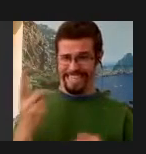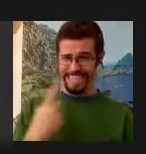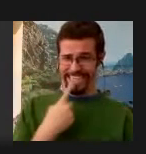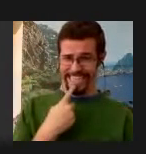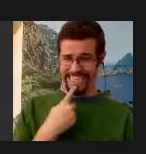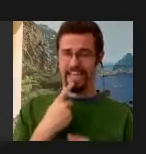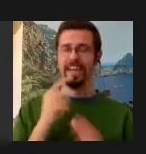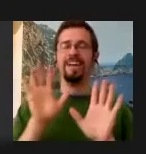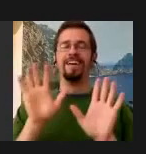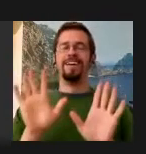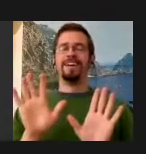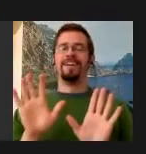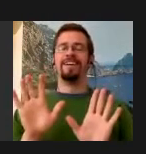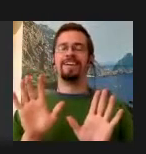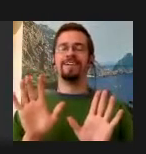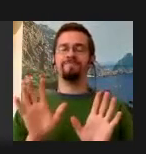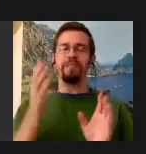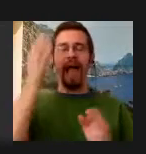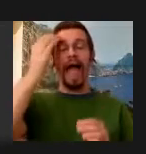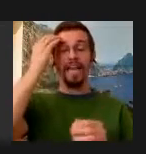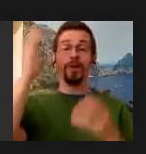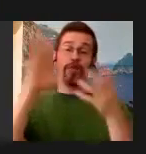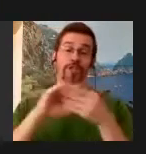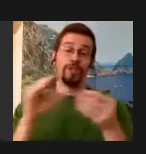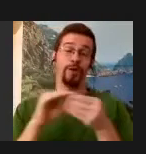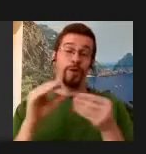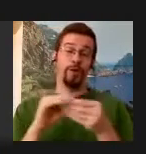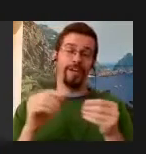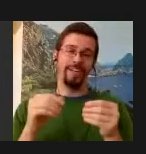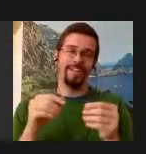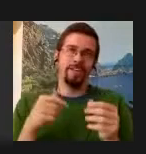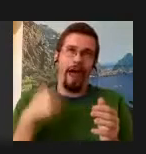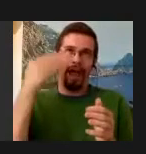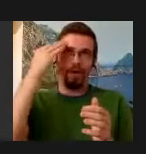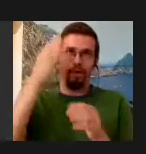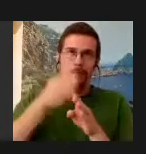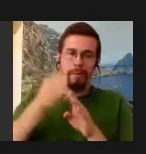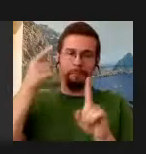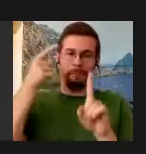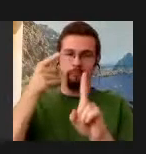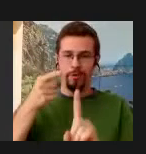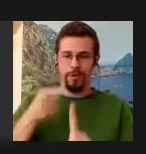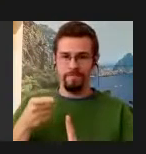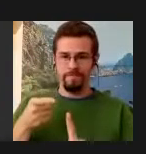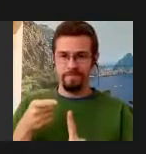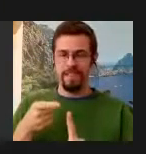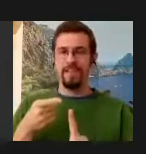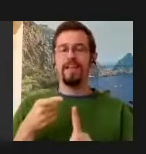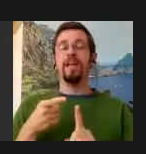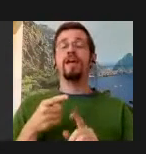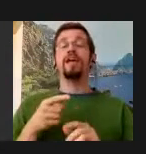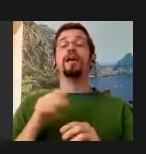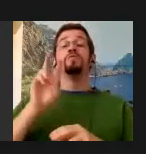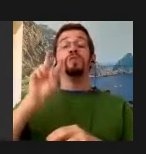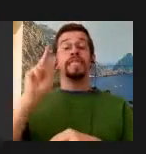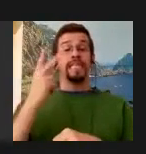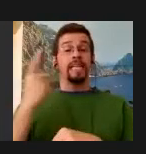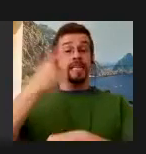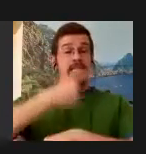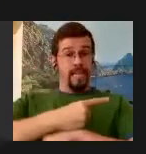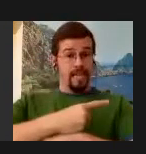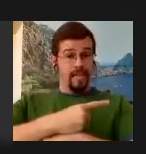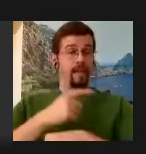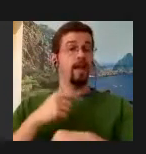but like because I know the whole story, so I can remember the point. So and in the second day, she gave